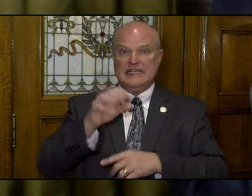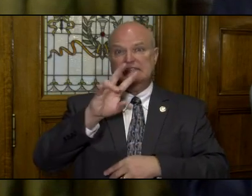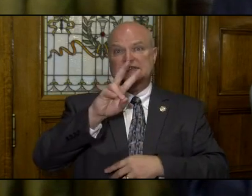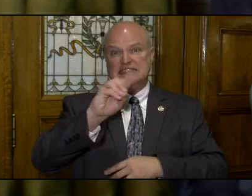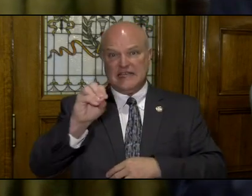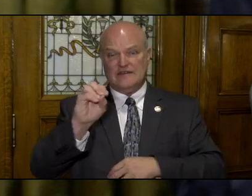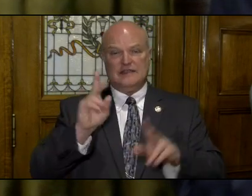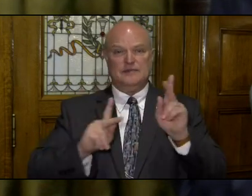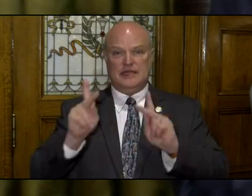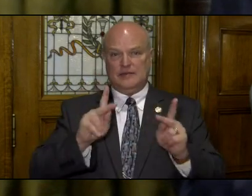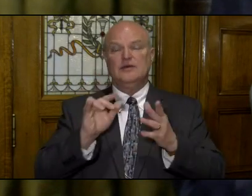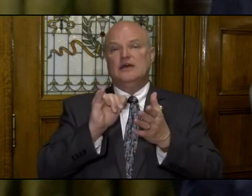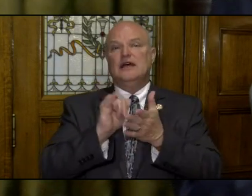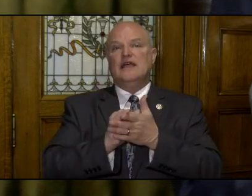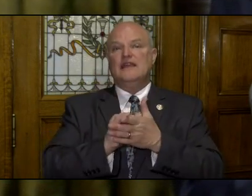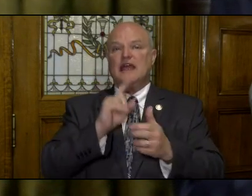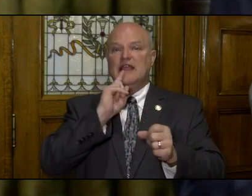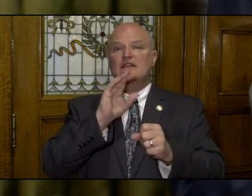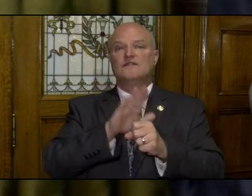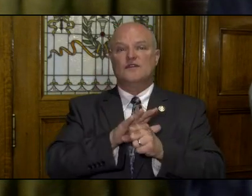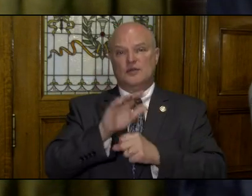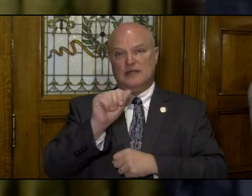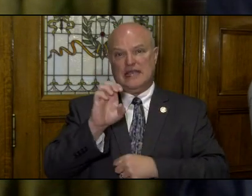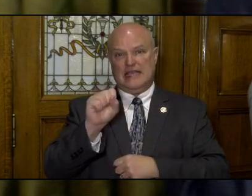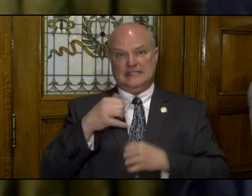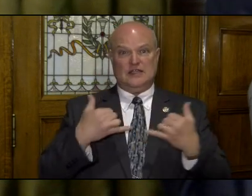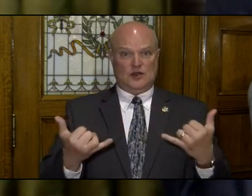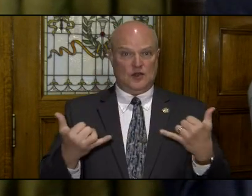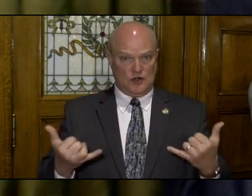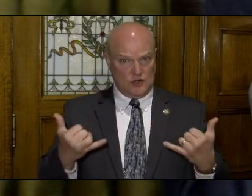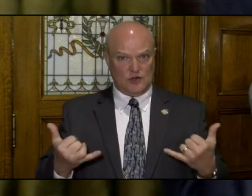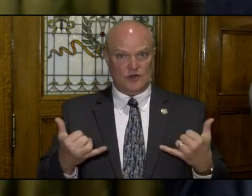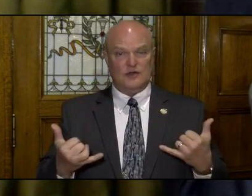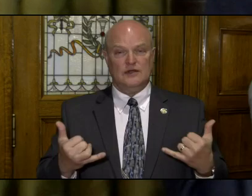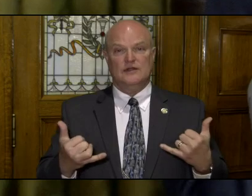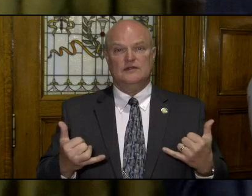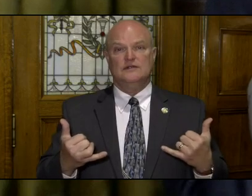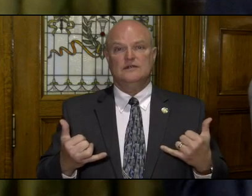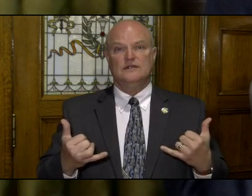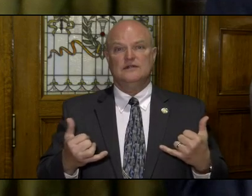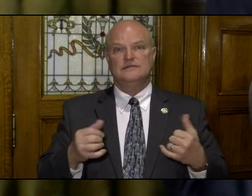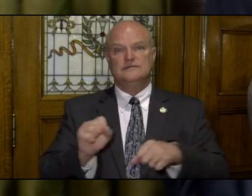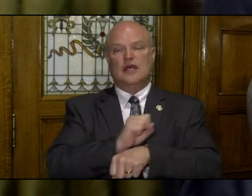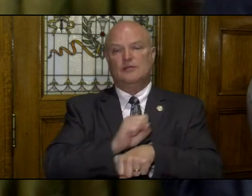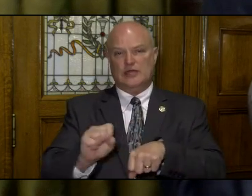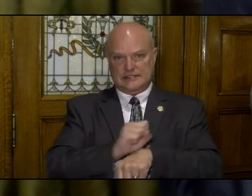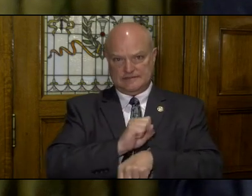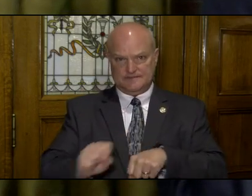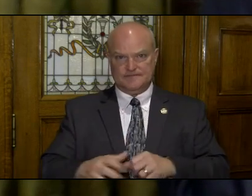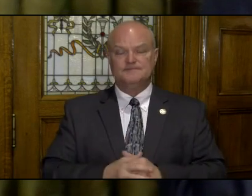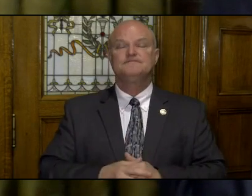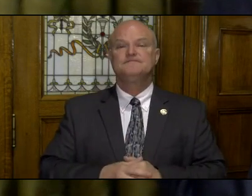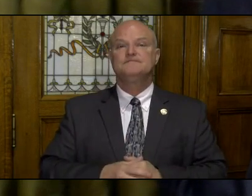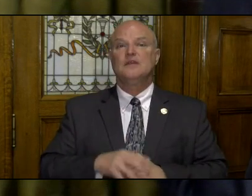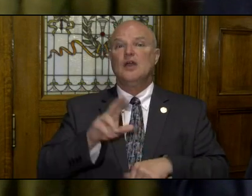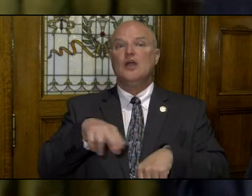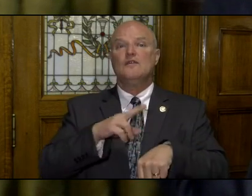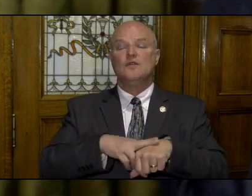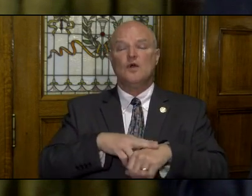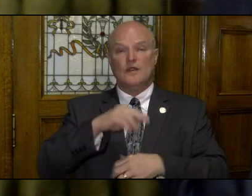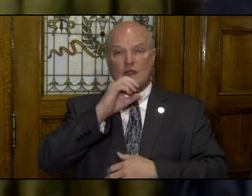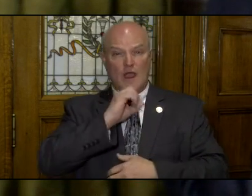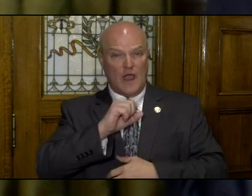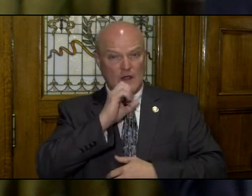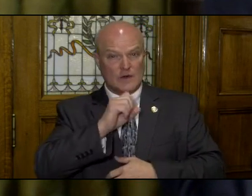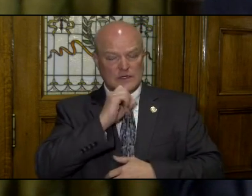confirmed cases that are currently in operation. And of course, the elderly